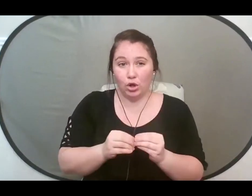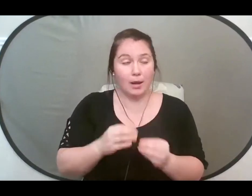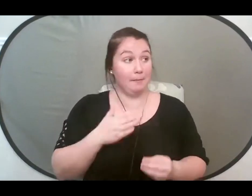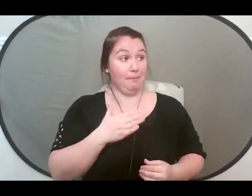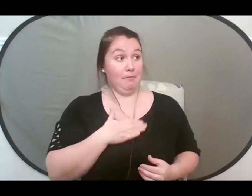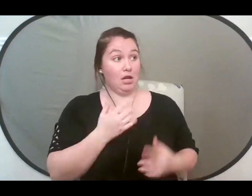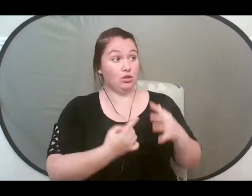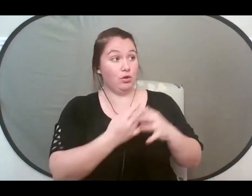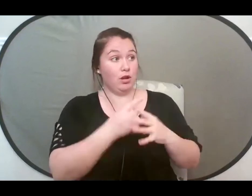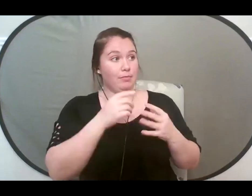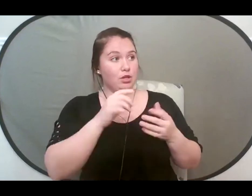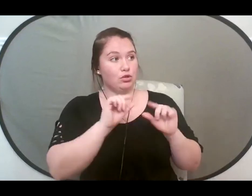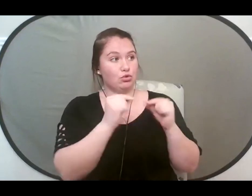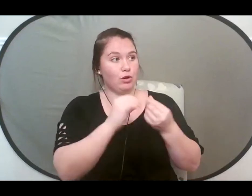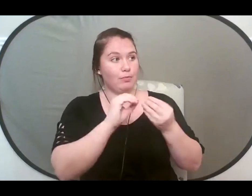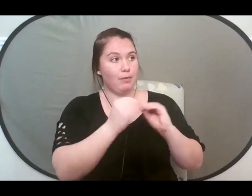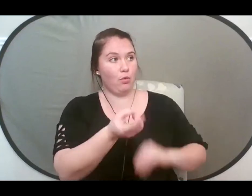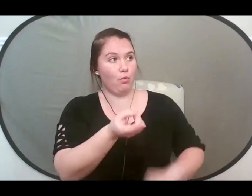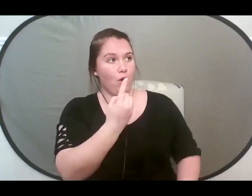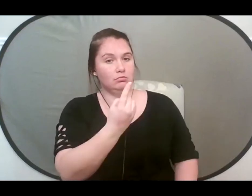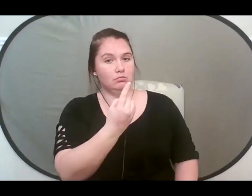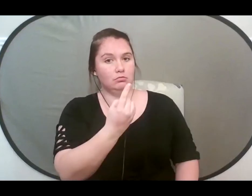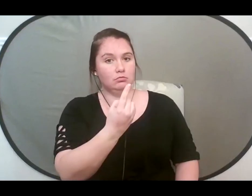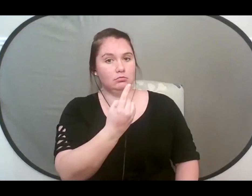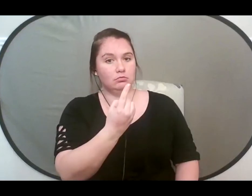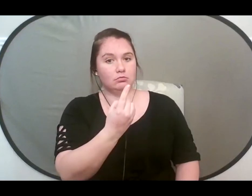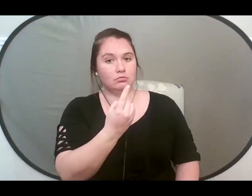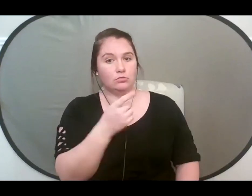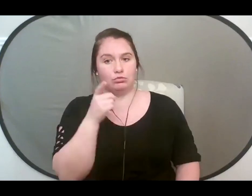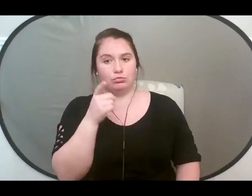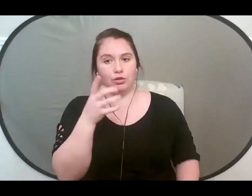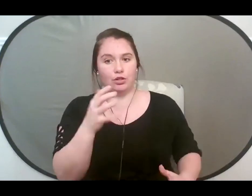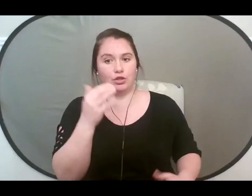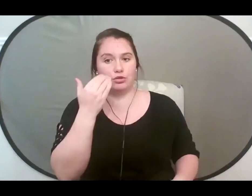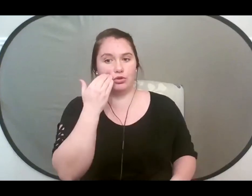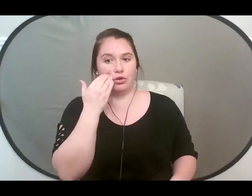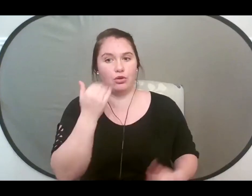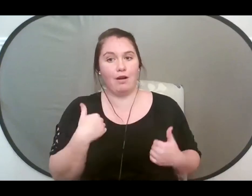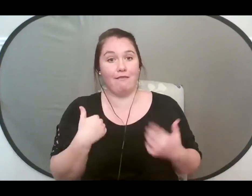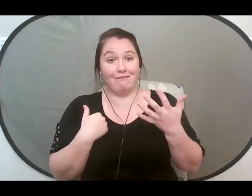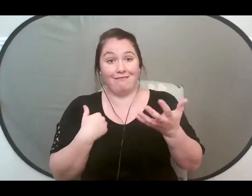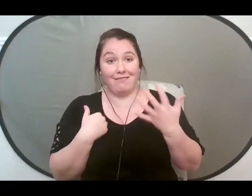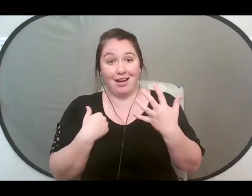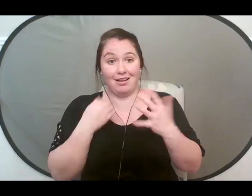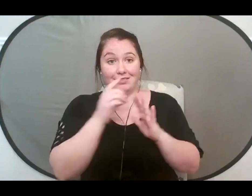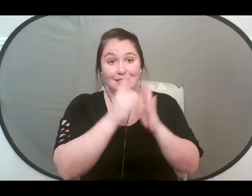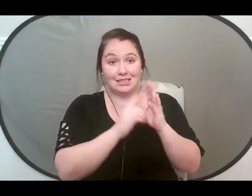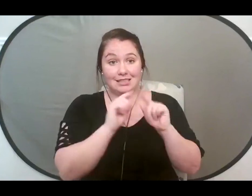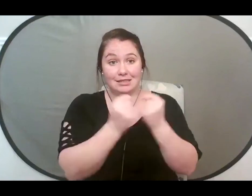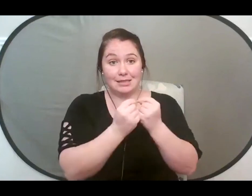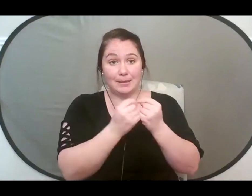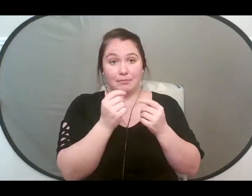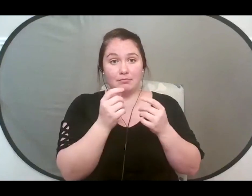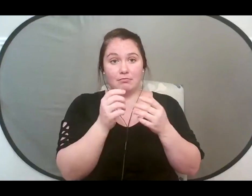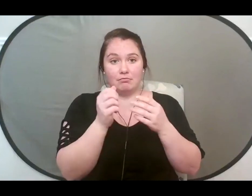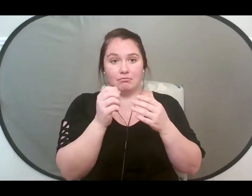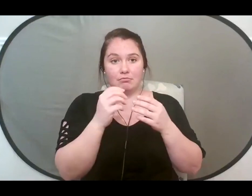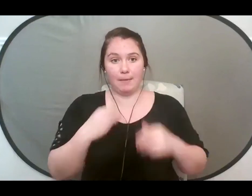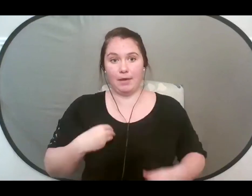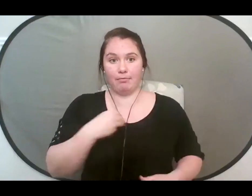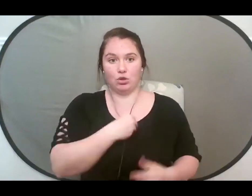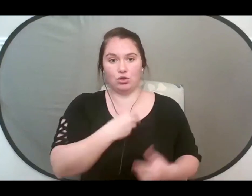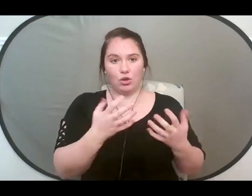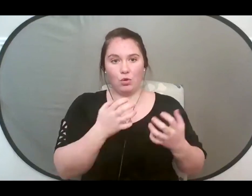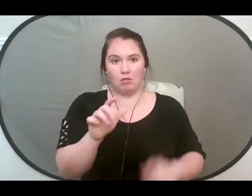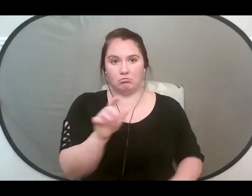1. Okay, unfortunately. So you know the 5 design team members. So perhaps you want to go to like maybe Amy next. Sure. Yes. Yeah, I can just kind